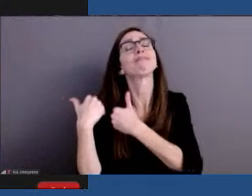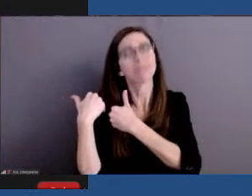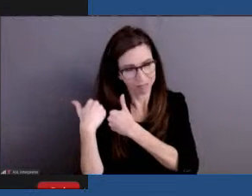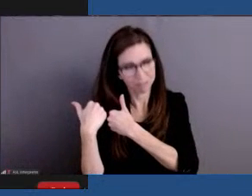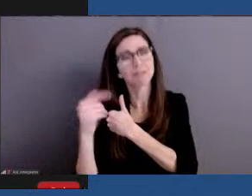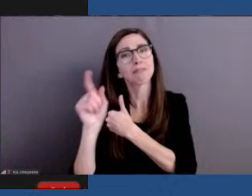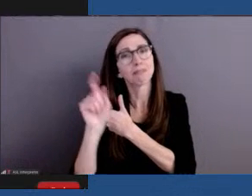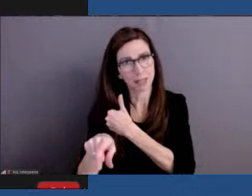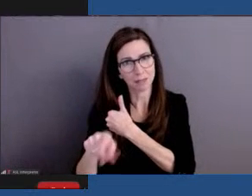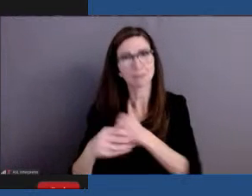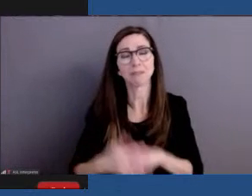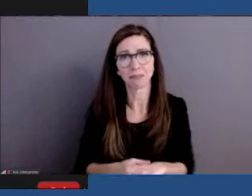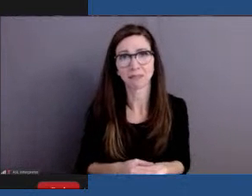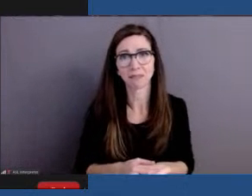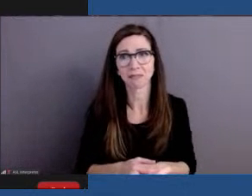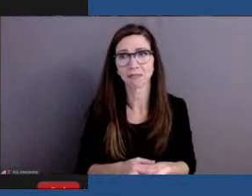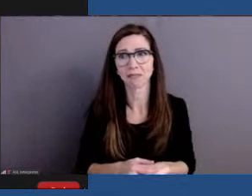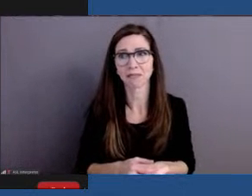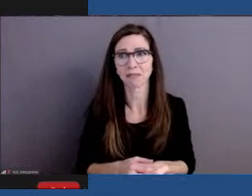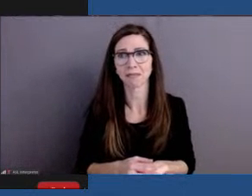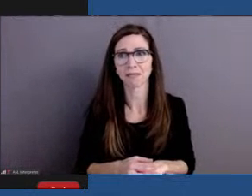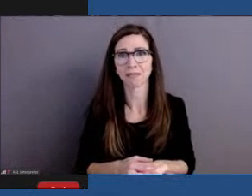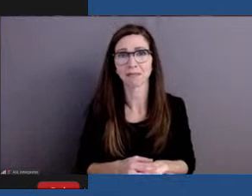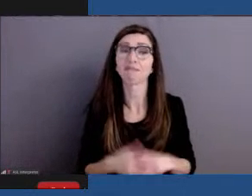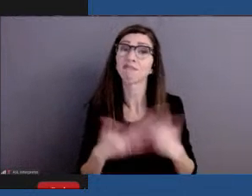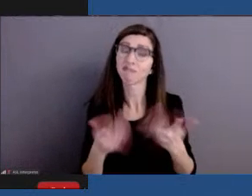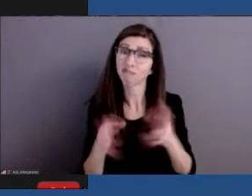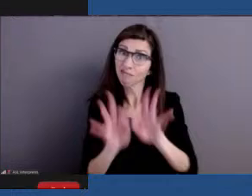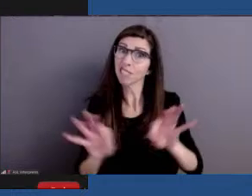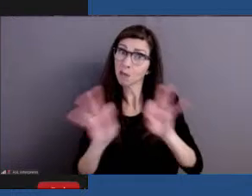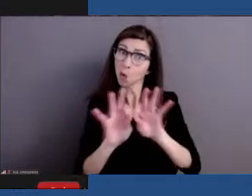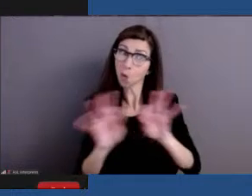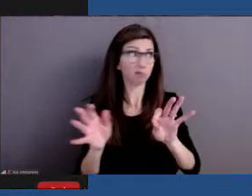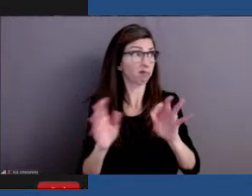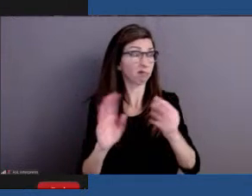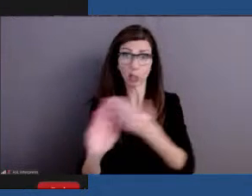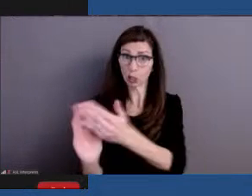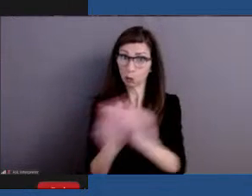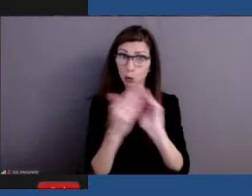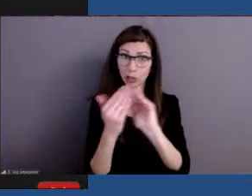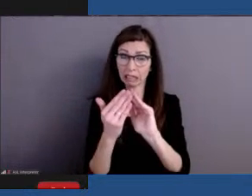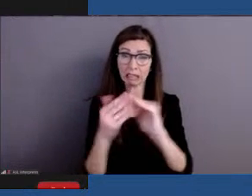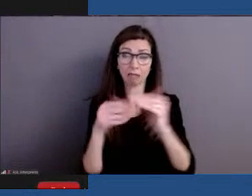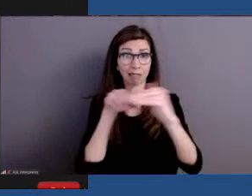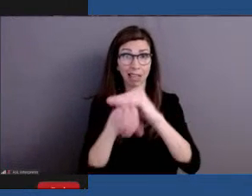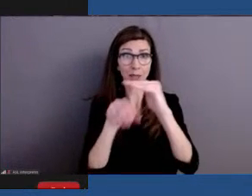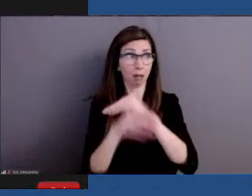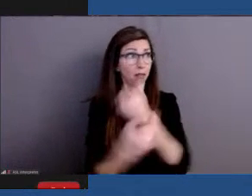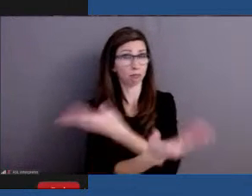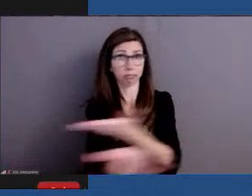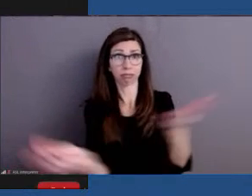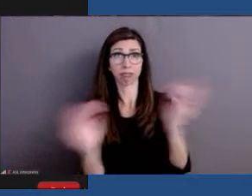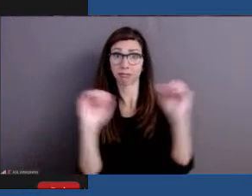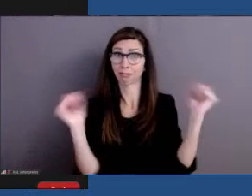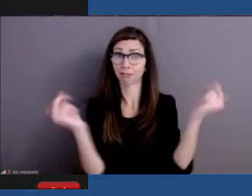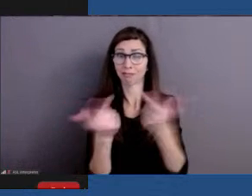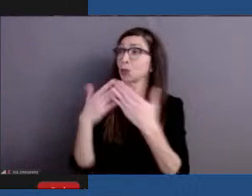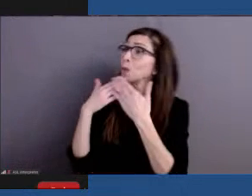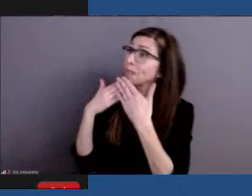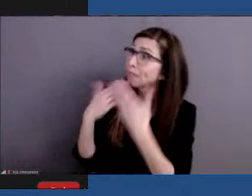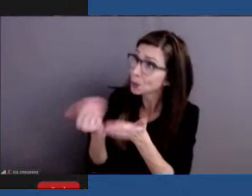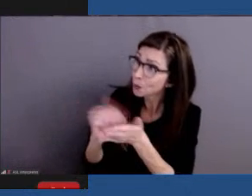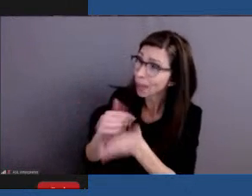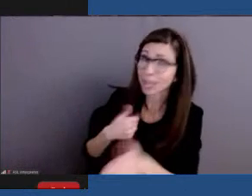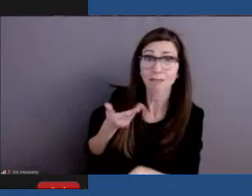our community is as accessible as possible for everyone. So thank you for having me here today,